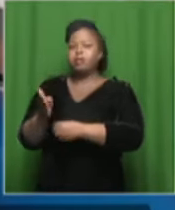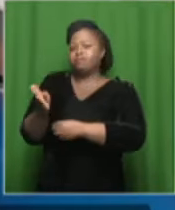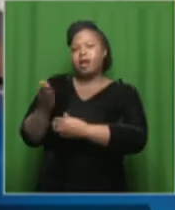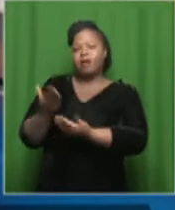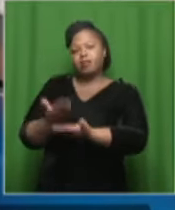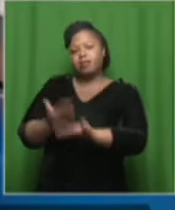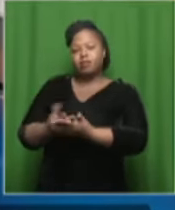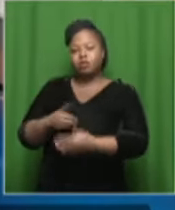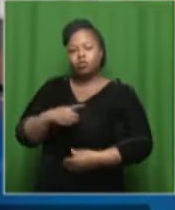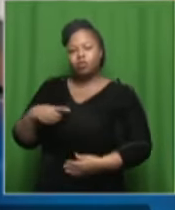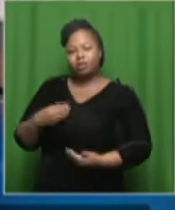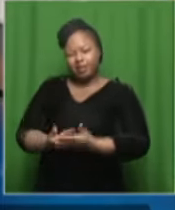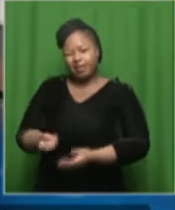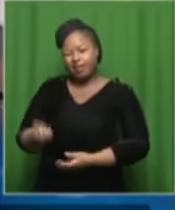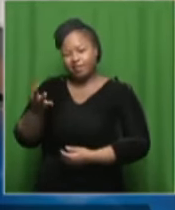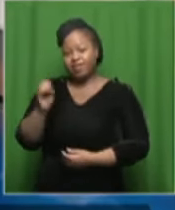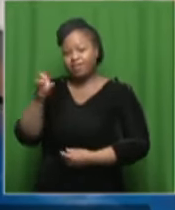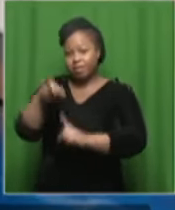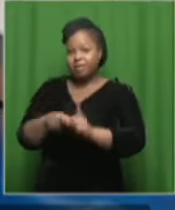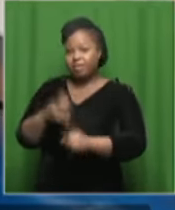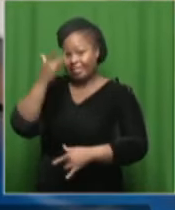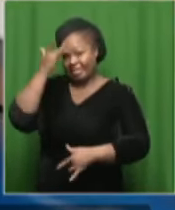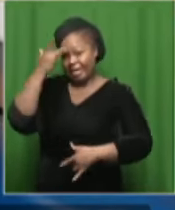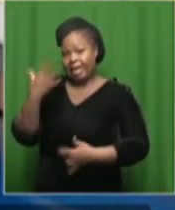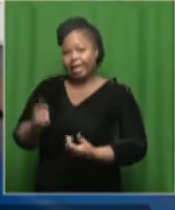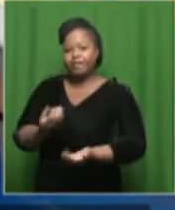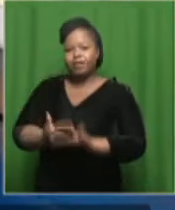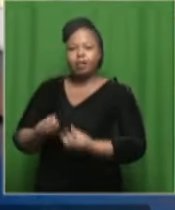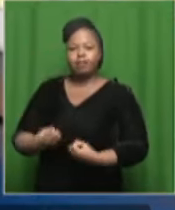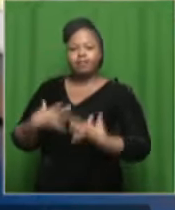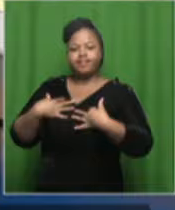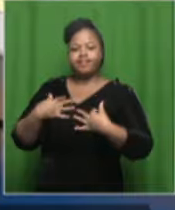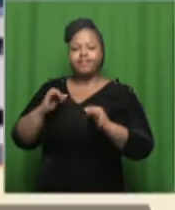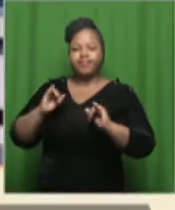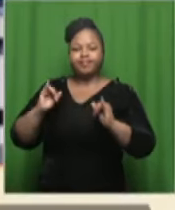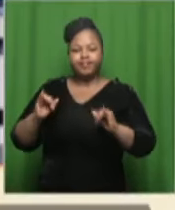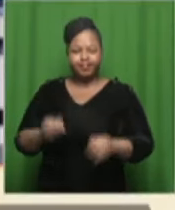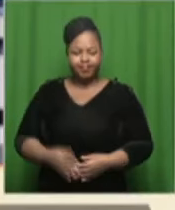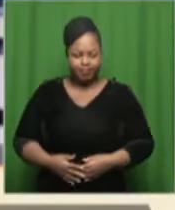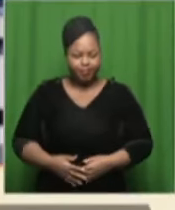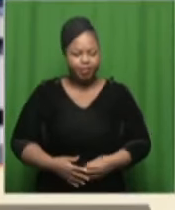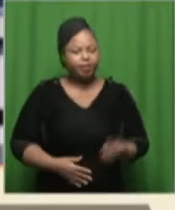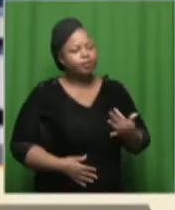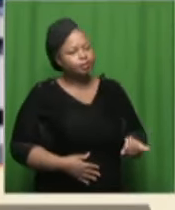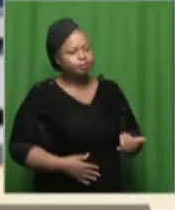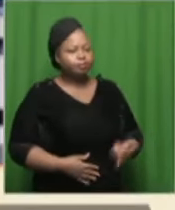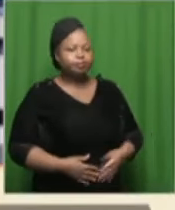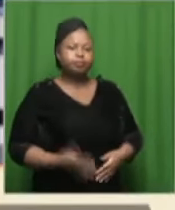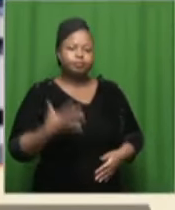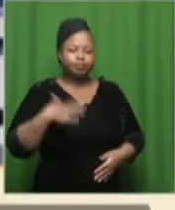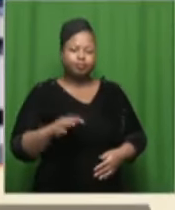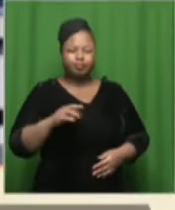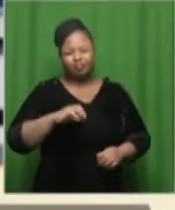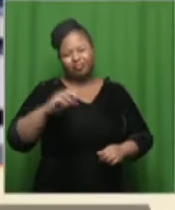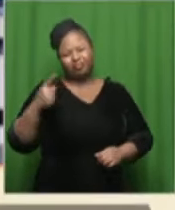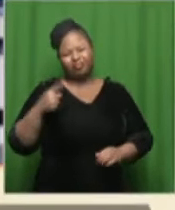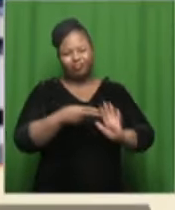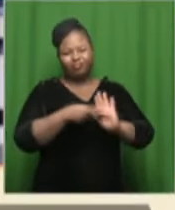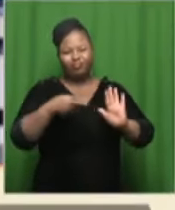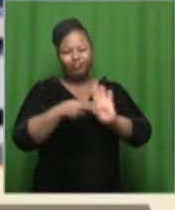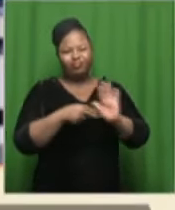in those sort of settings where someone is at risk for severe influenza. Because we're trying to, sift through and dispel some of the